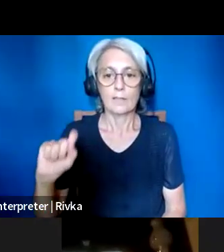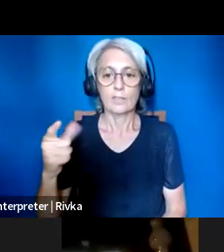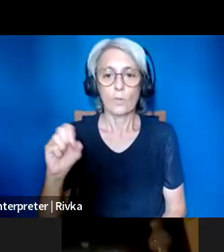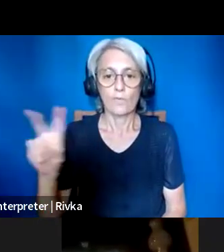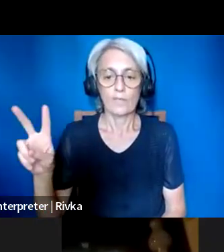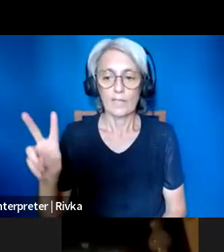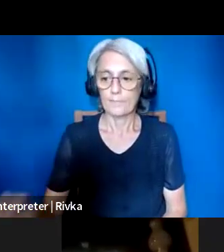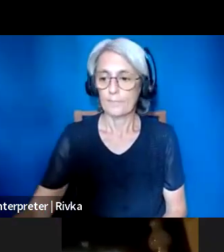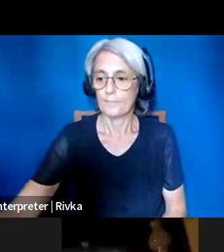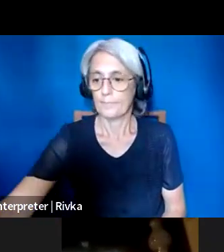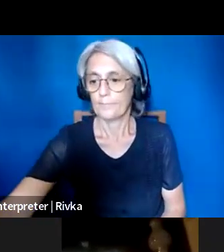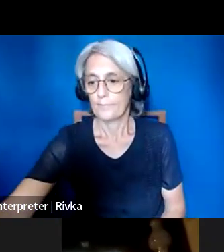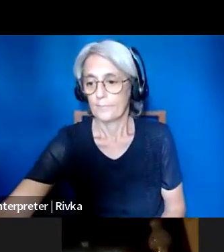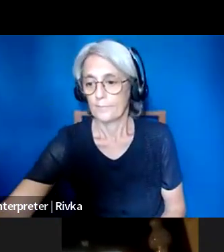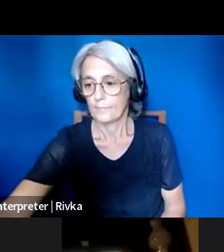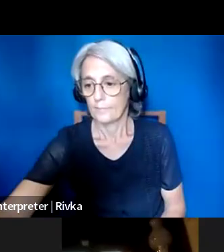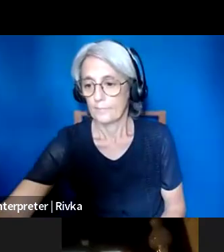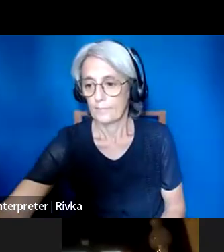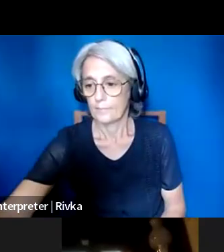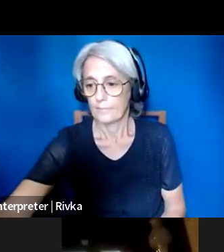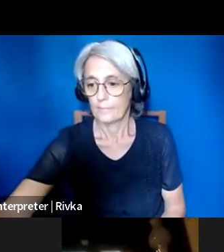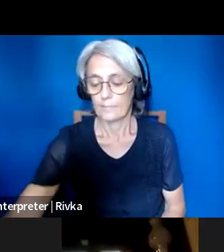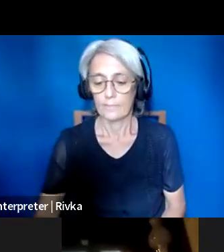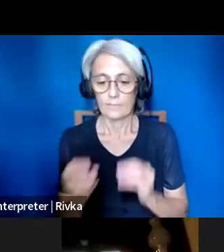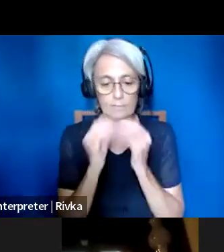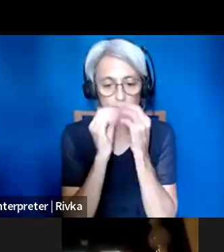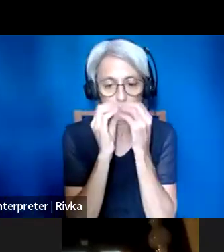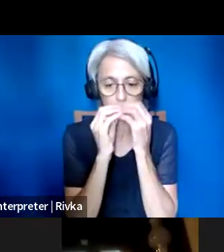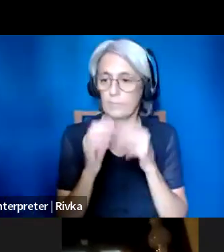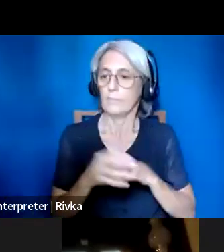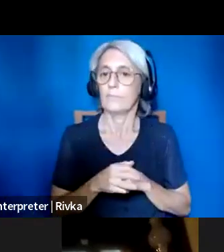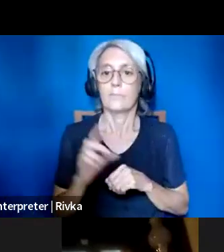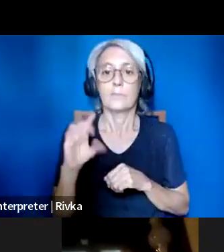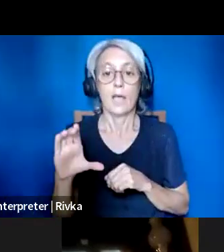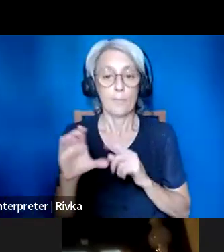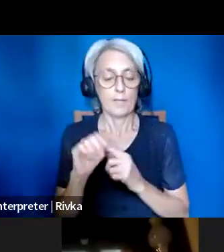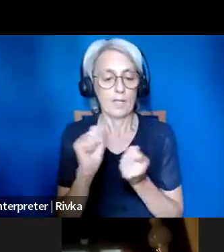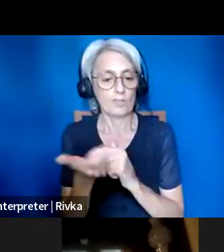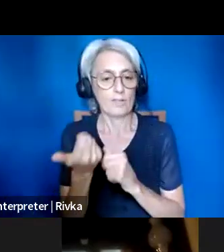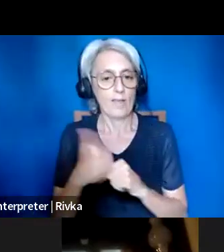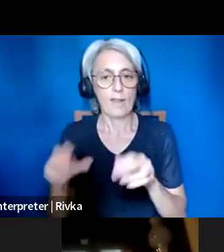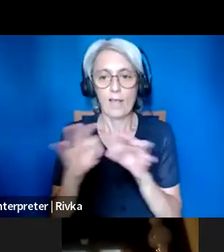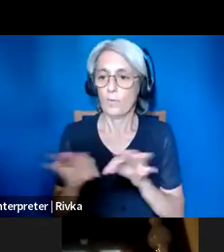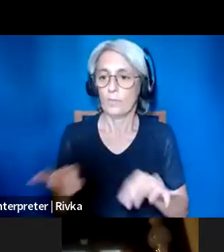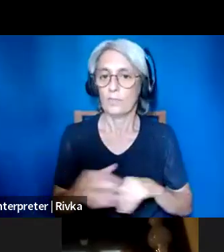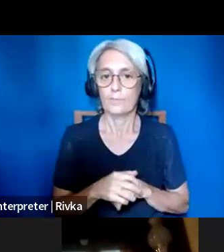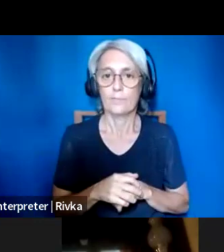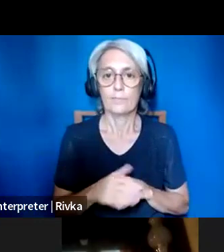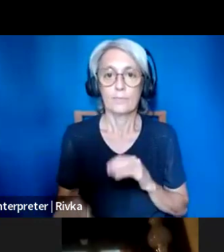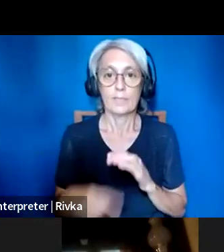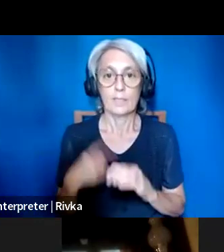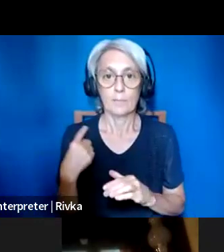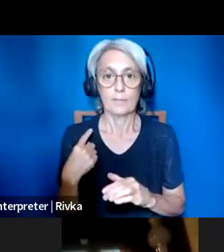www.catc.ca.gov. Any document created for this committee can be translated into any language you need. Simply email us